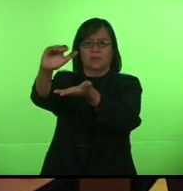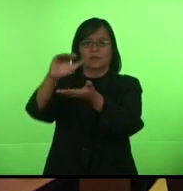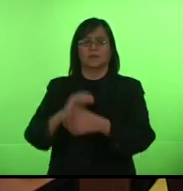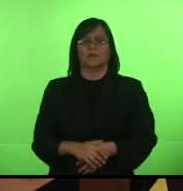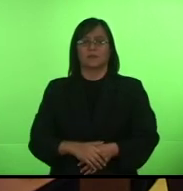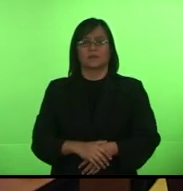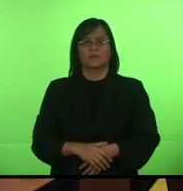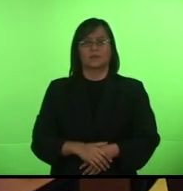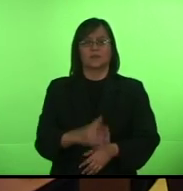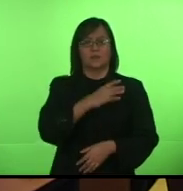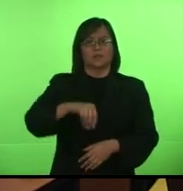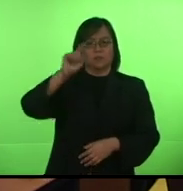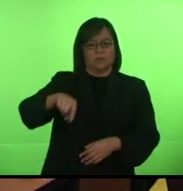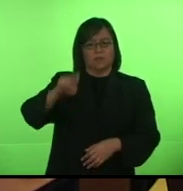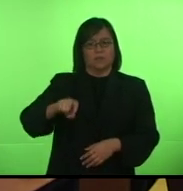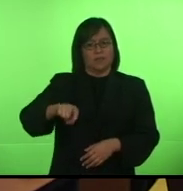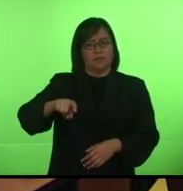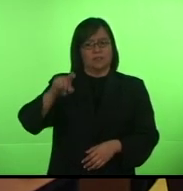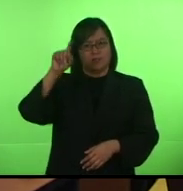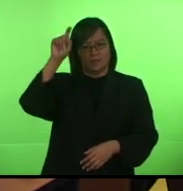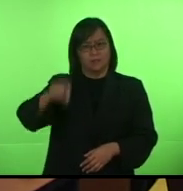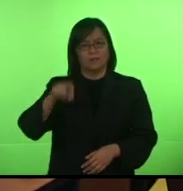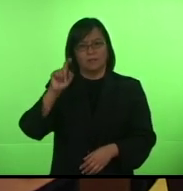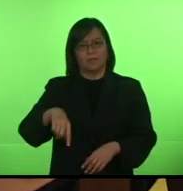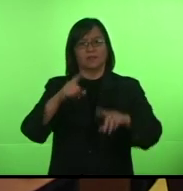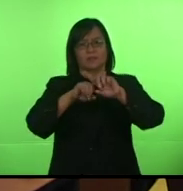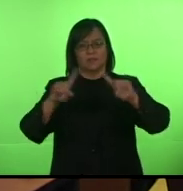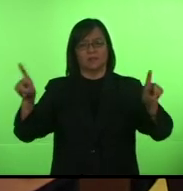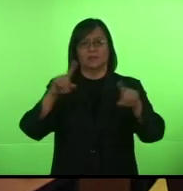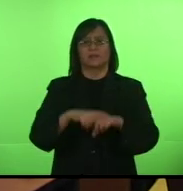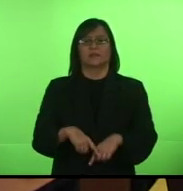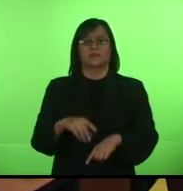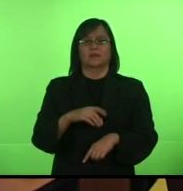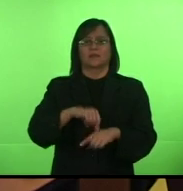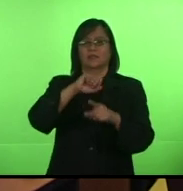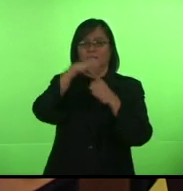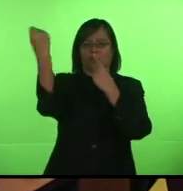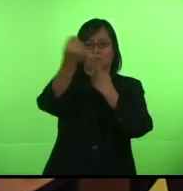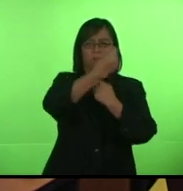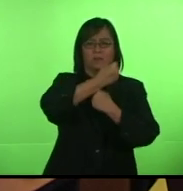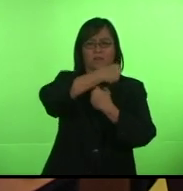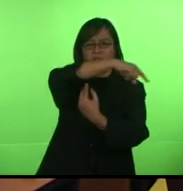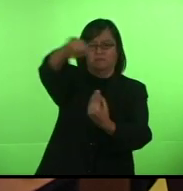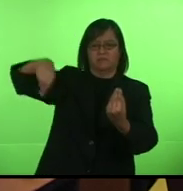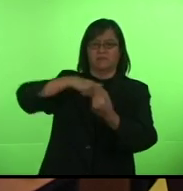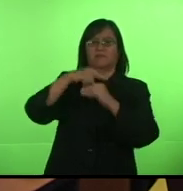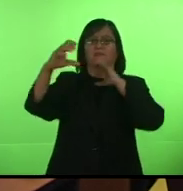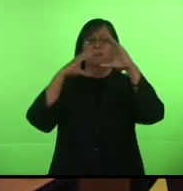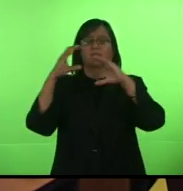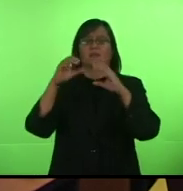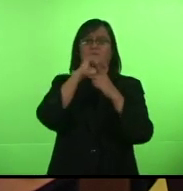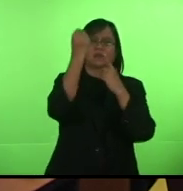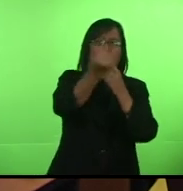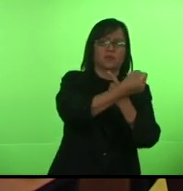it be perceived? So you must be able also be carefully consider the circumstances surrounding your